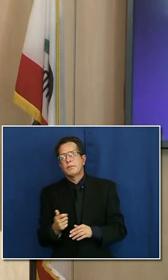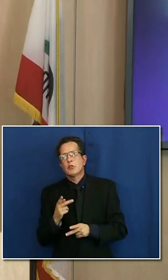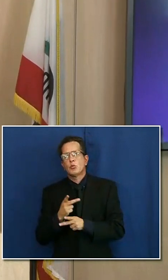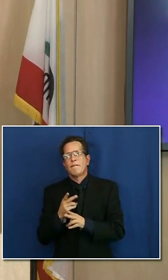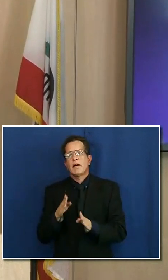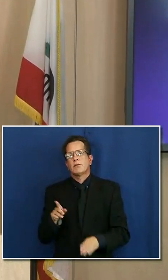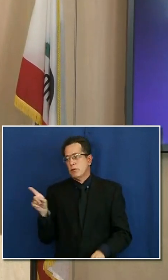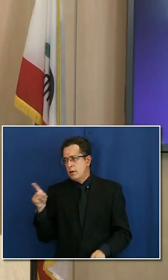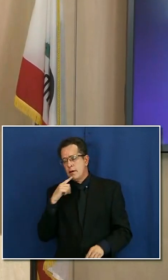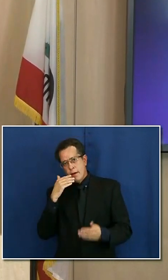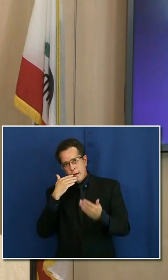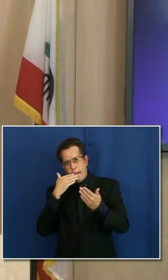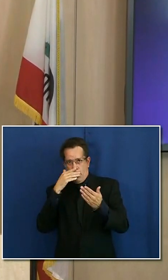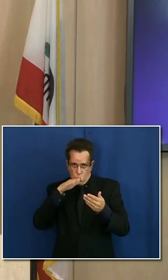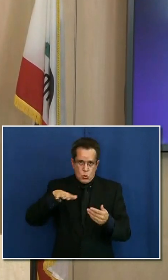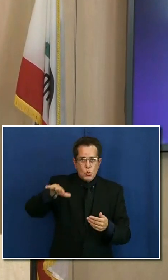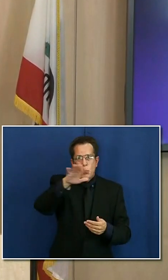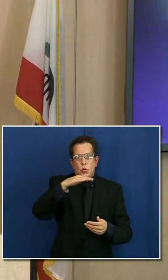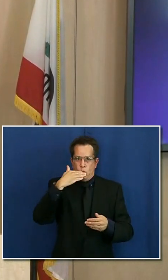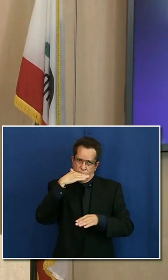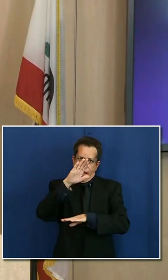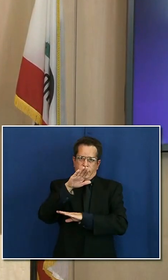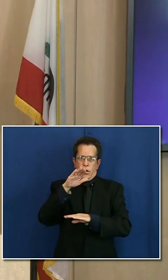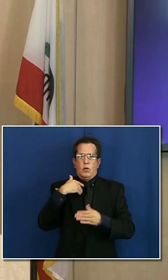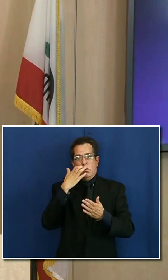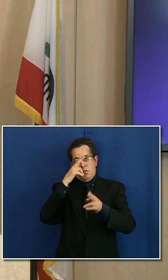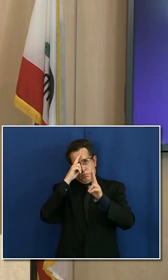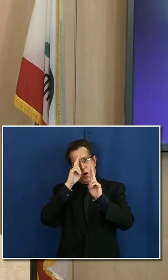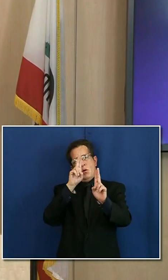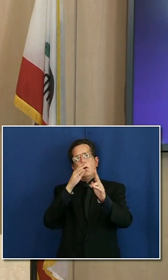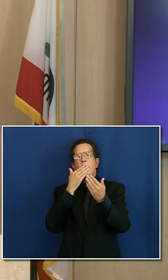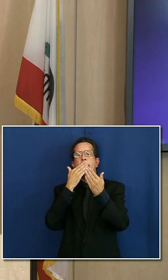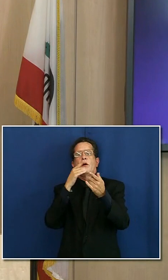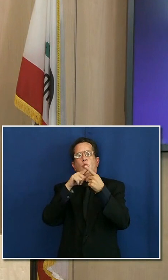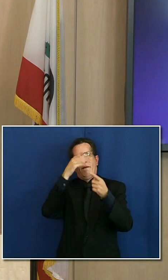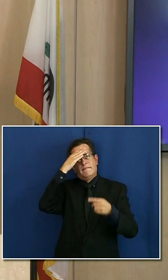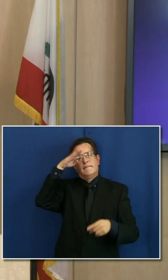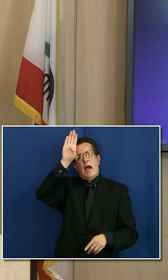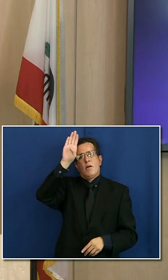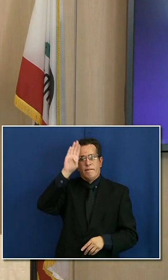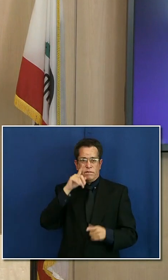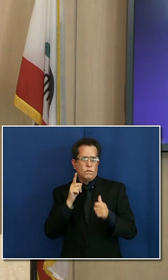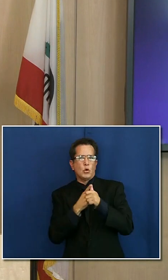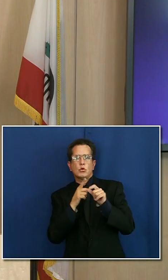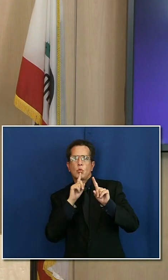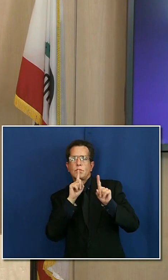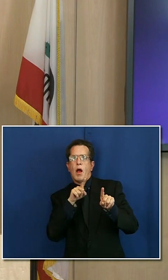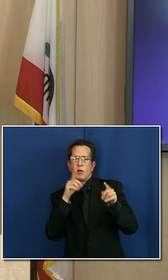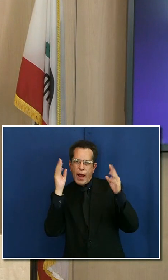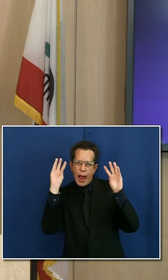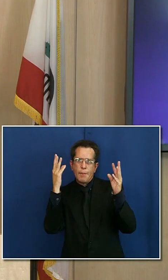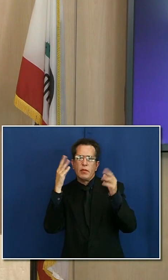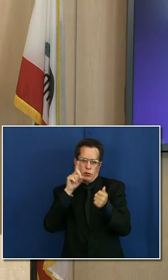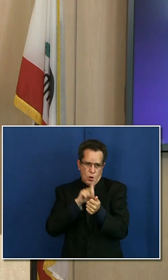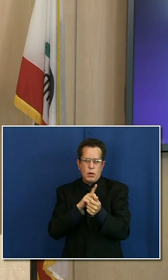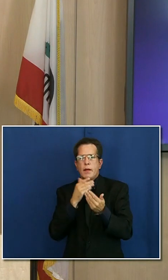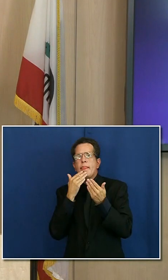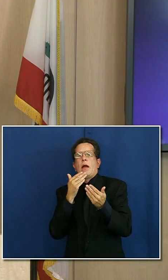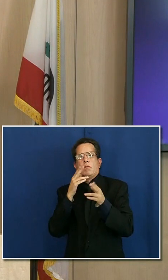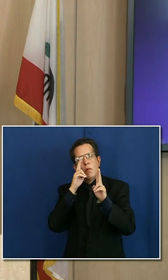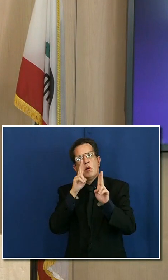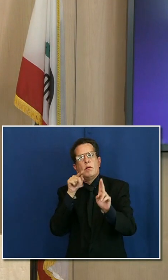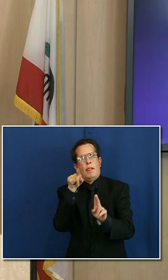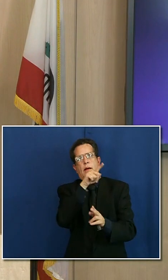Thank you and good afternoon. I also want to extend my appreciation to our firefighters and first responders that are confronting the wildfire situations we face, along